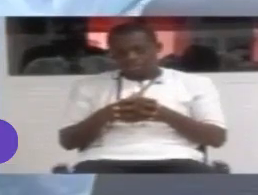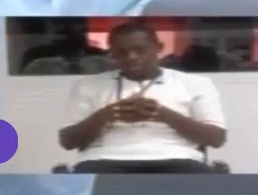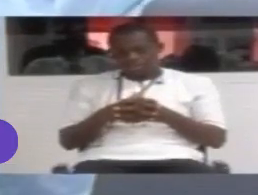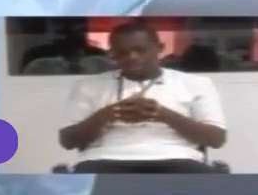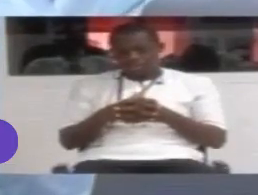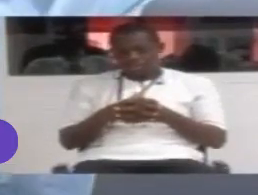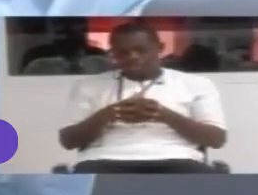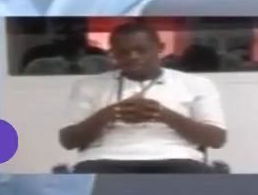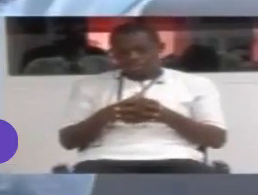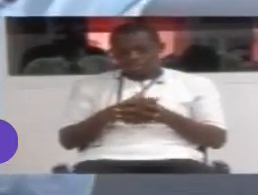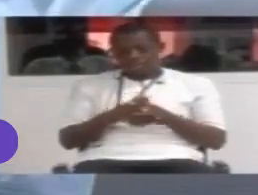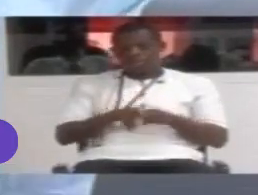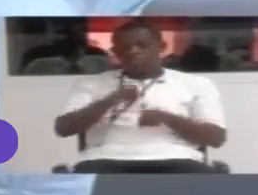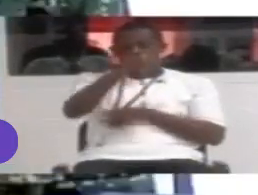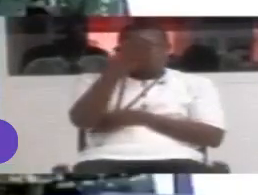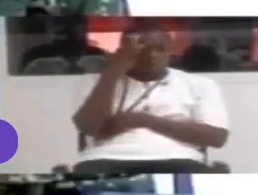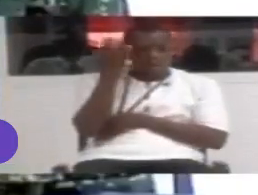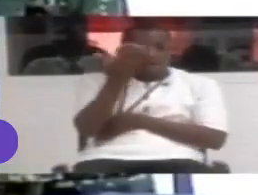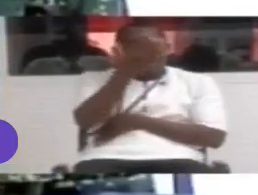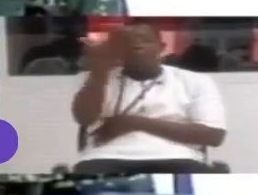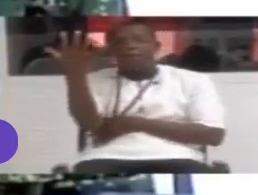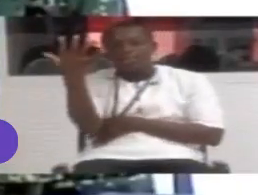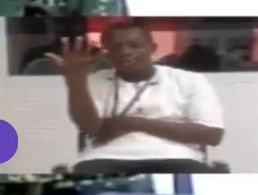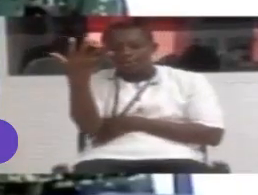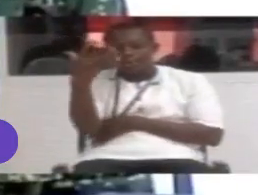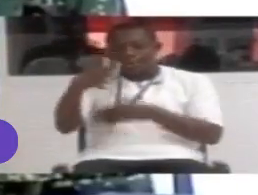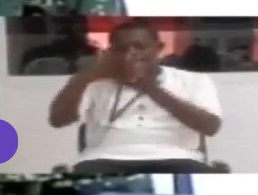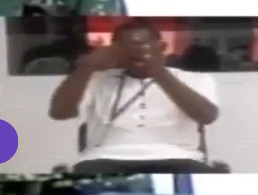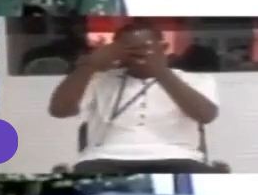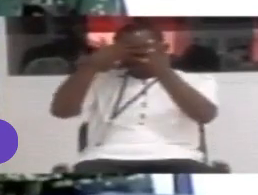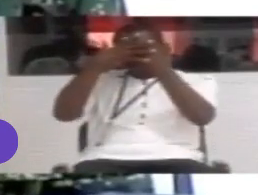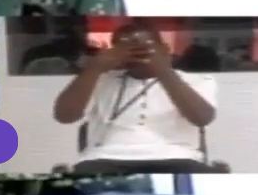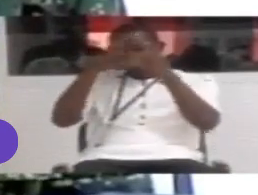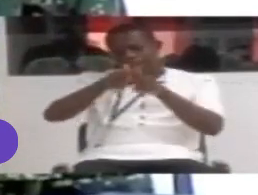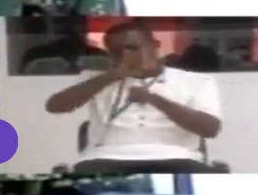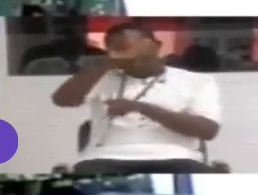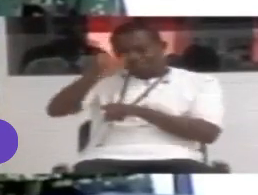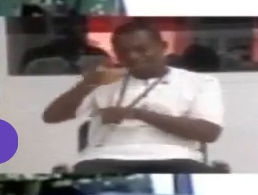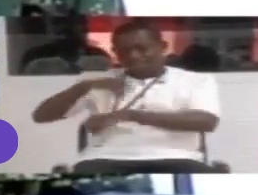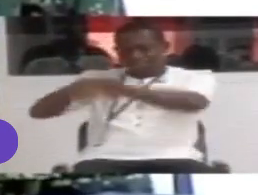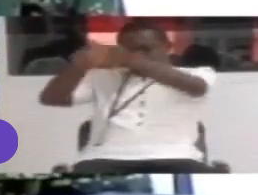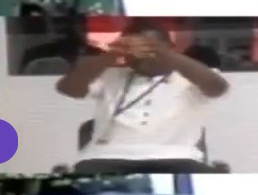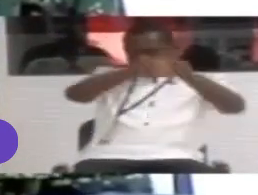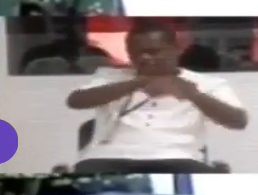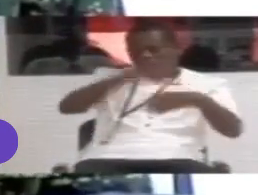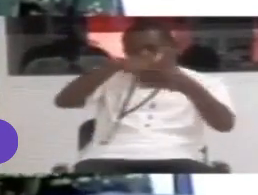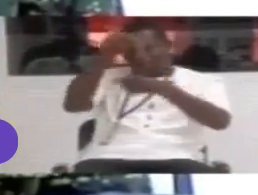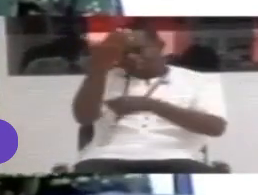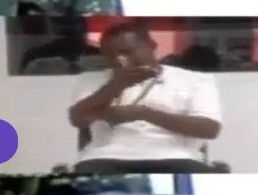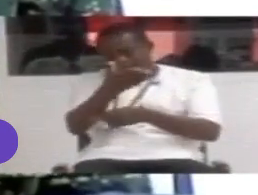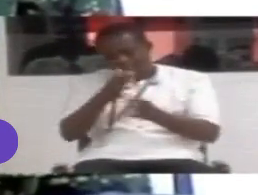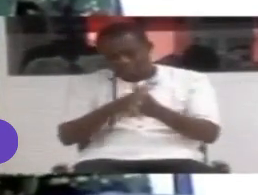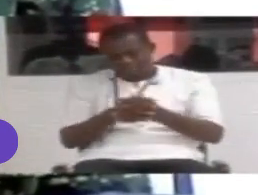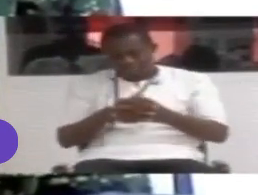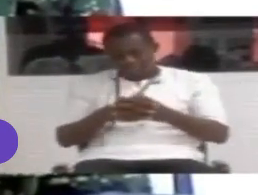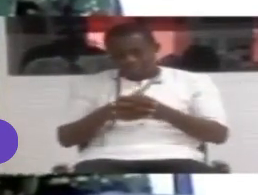Do you know how many prisoners were brought out? Ndax mën nga fateleku ñaata nit lañu gëné ñi nga xamné jëlé nga leen jëlé ngeen